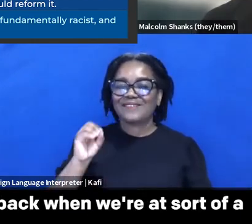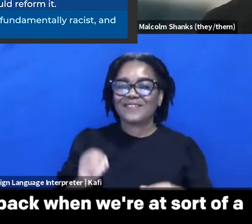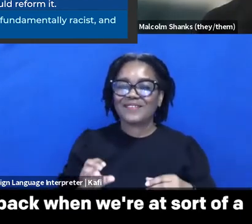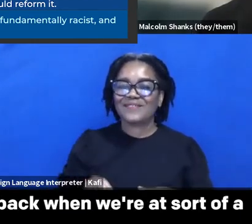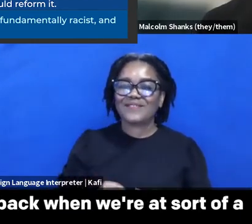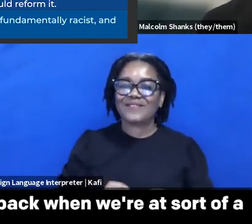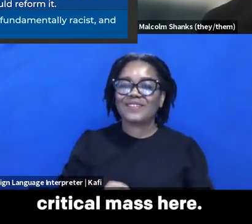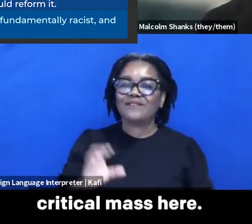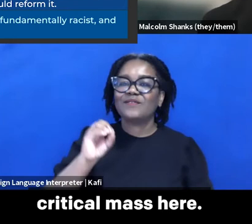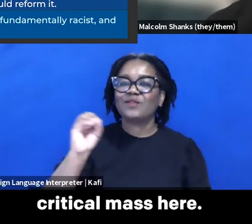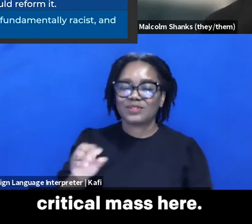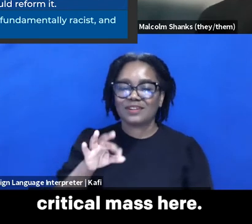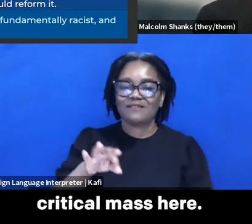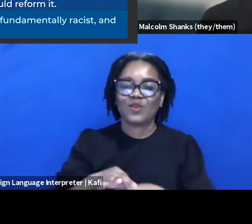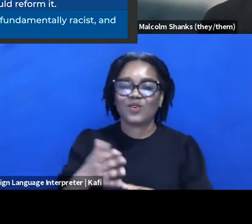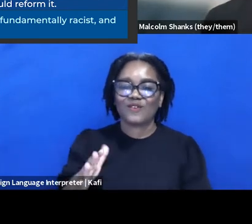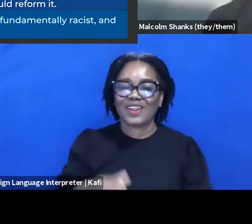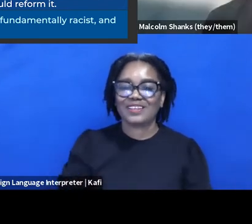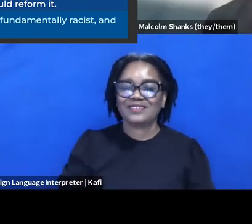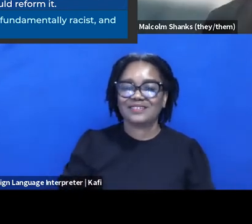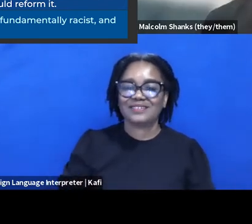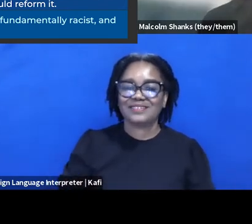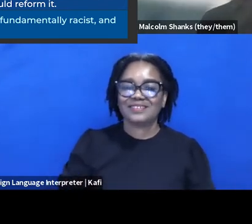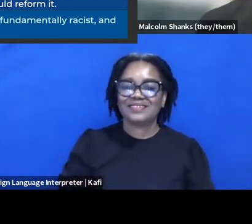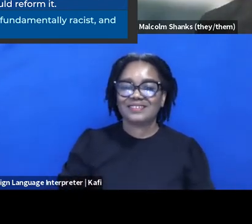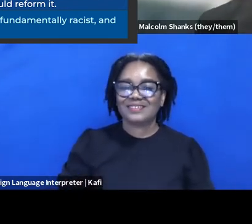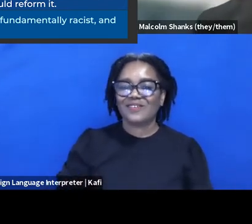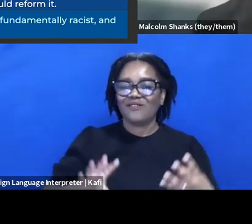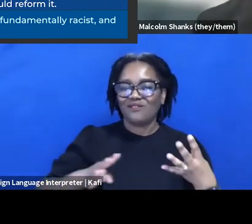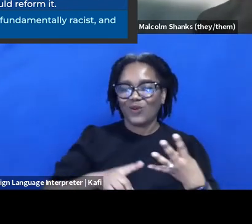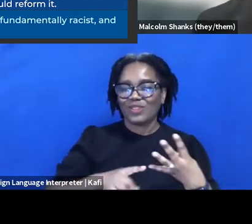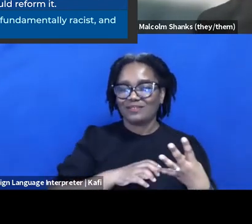I will come back when we are sort of at critical mass here.